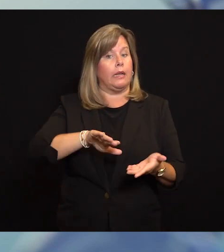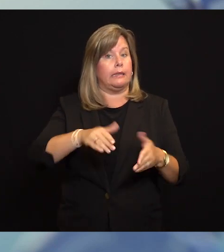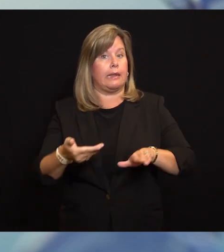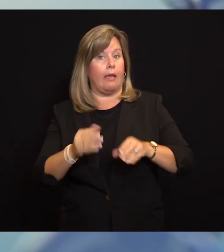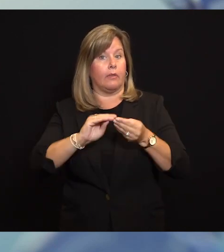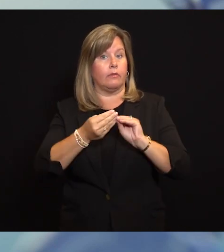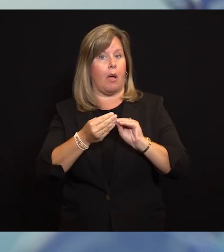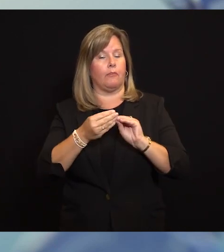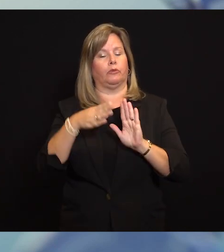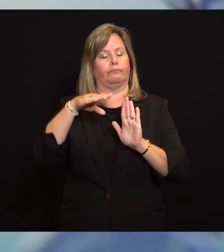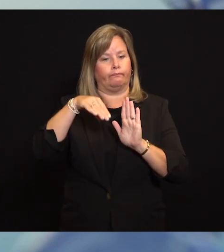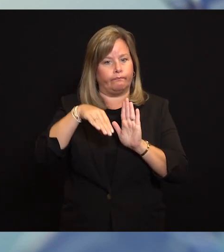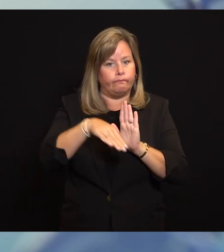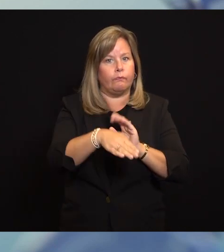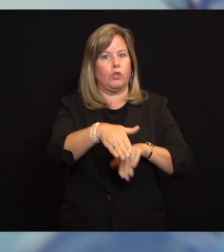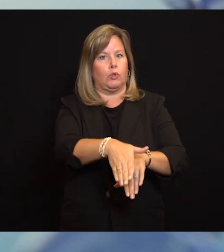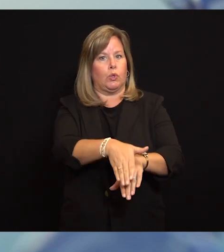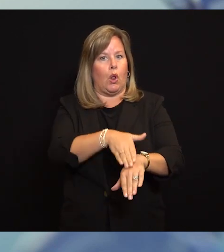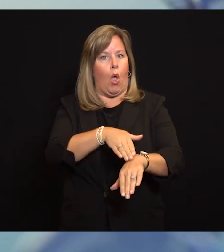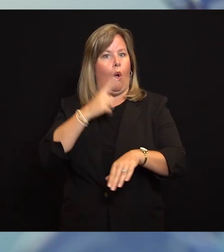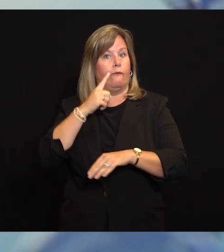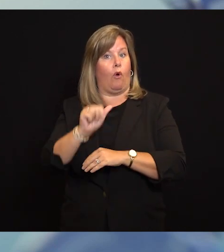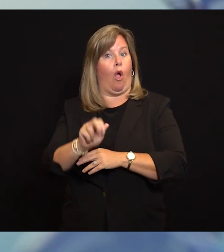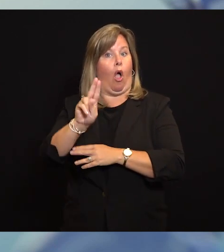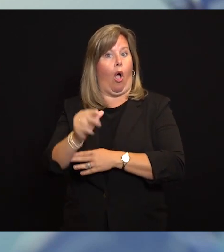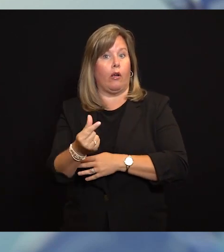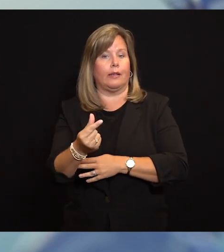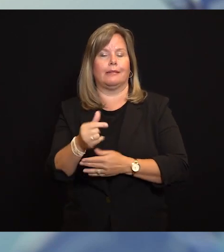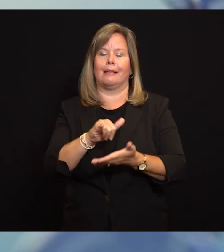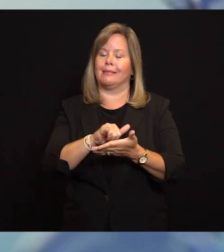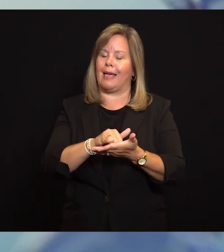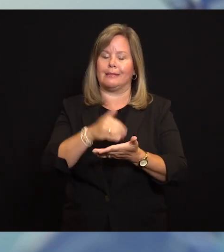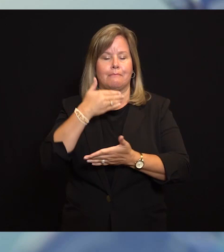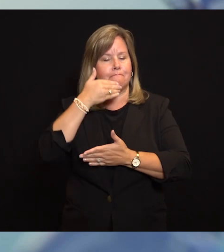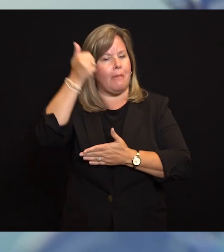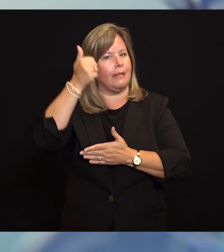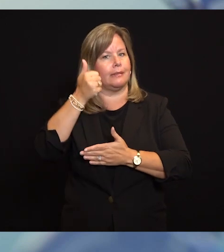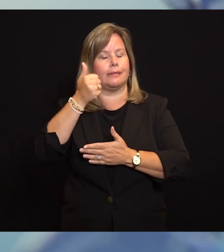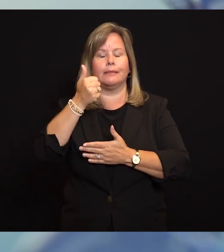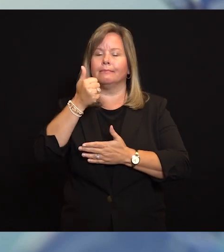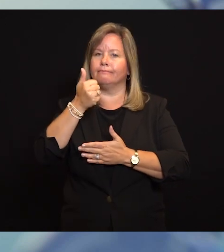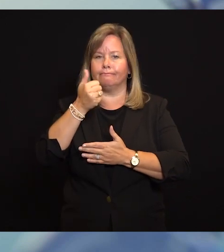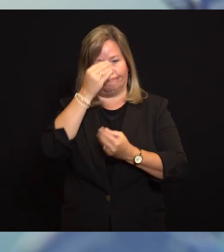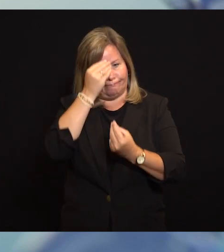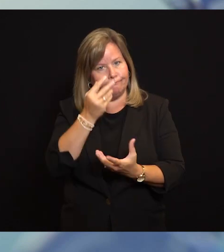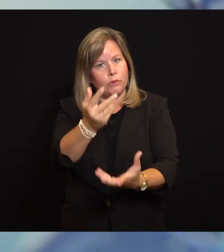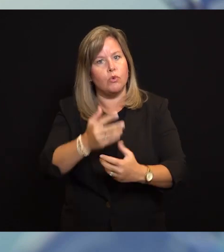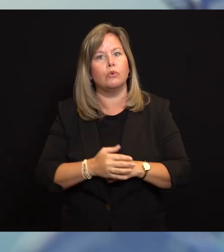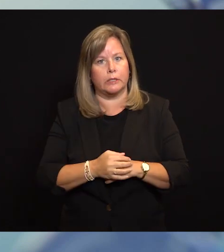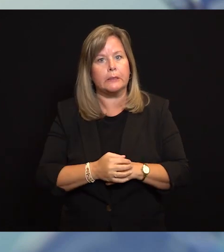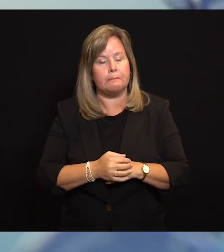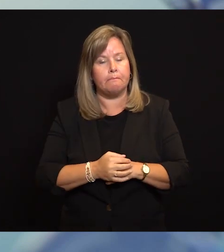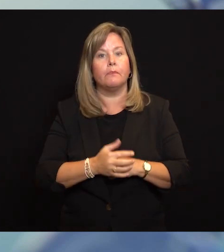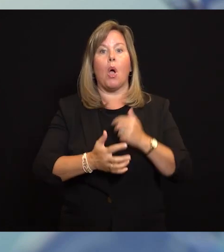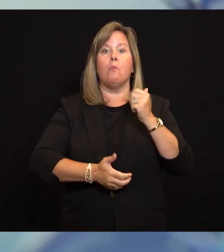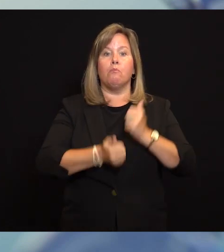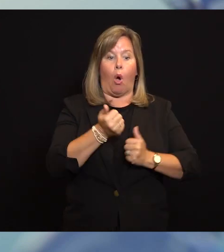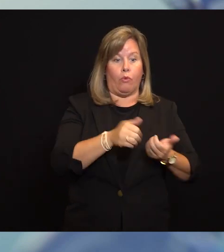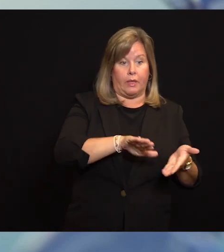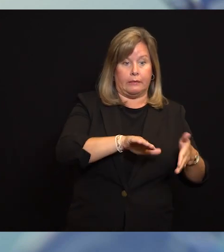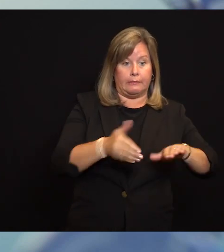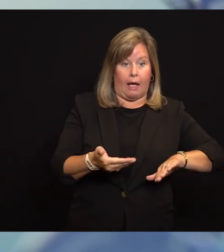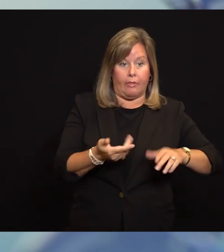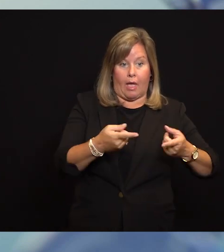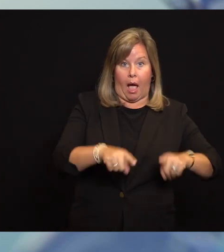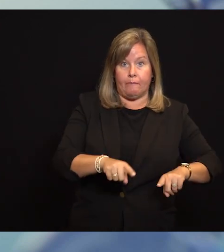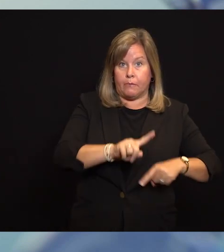down dramatically here in August. That's the best news of all. Most of our deaths happened in June